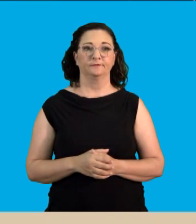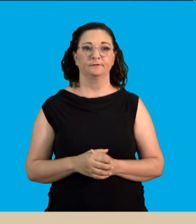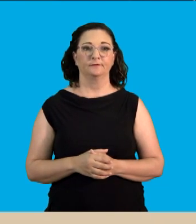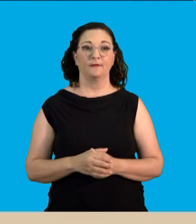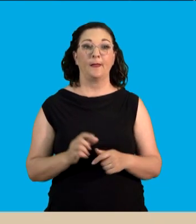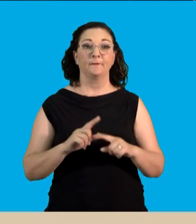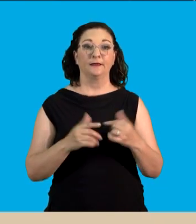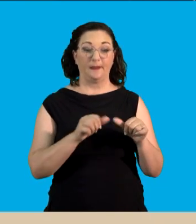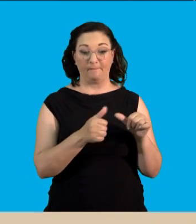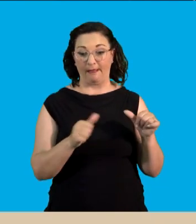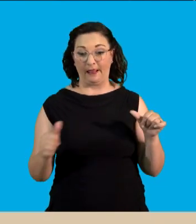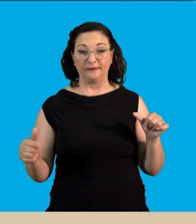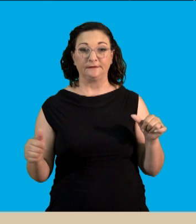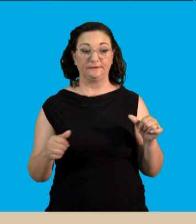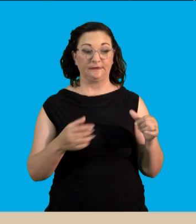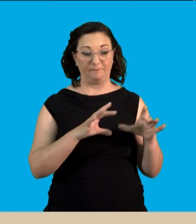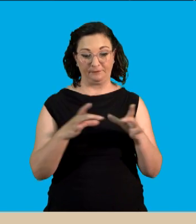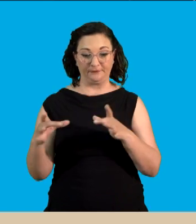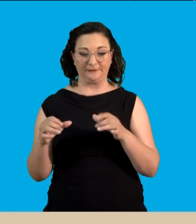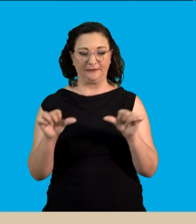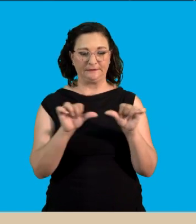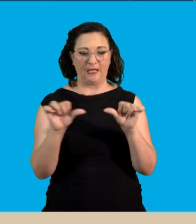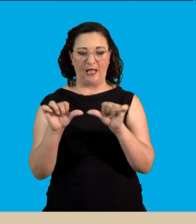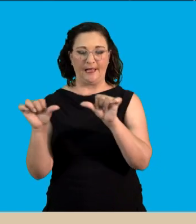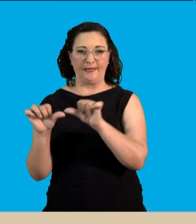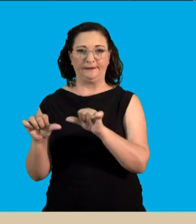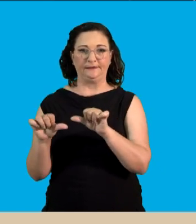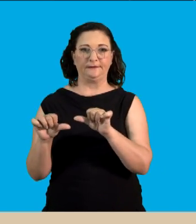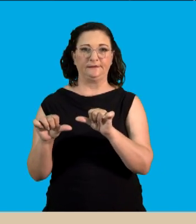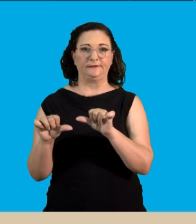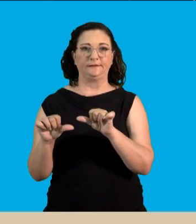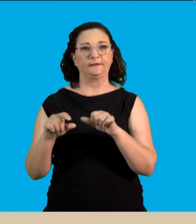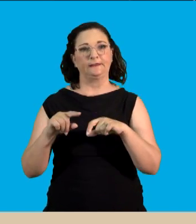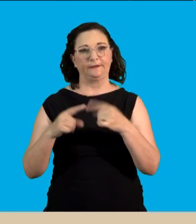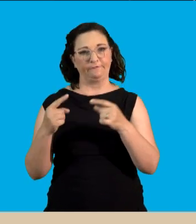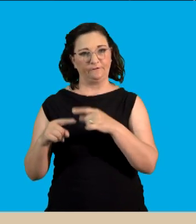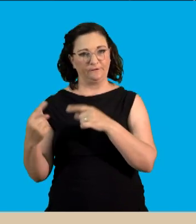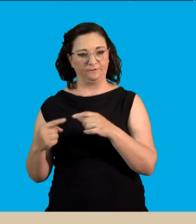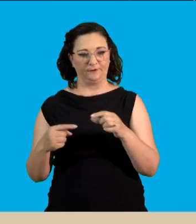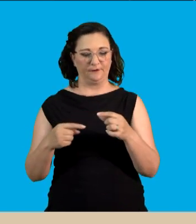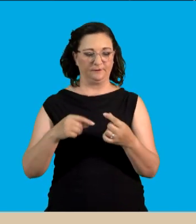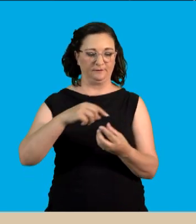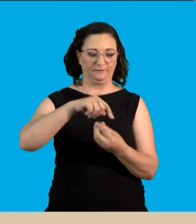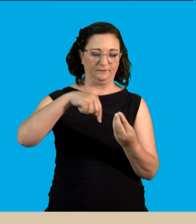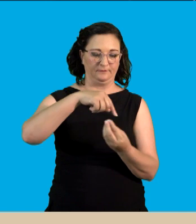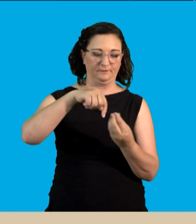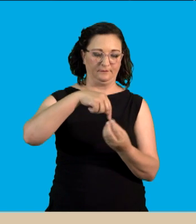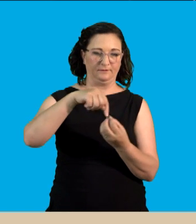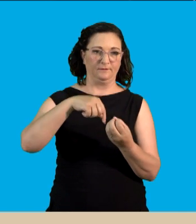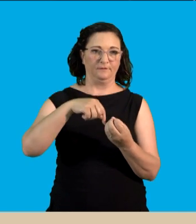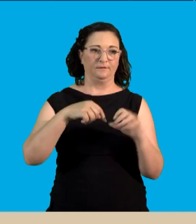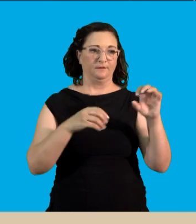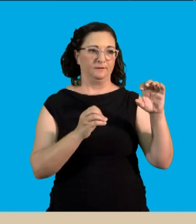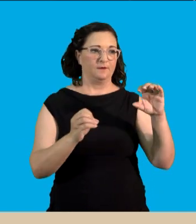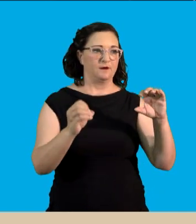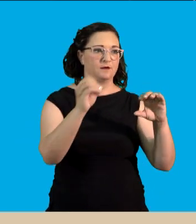planets, they have different sizes and they rotate on their own axis. They revolve around the